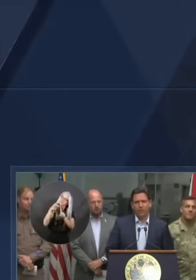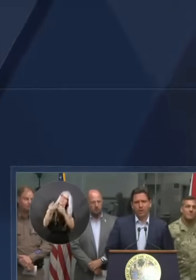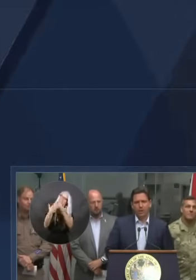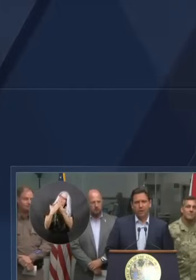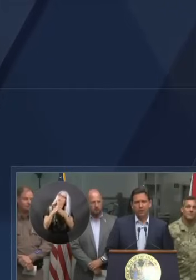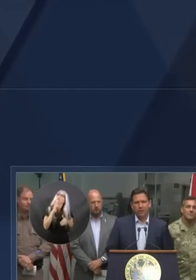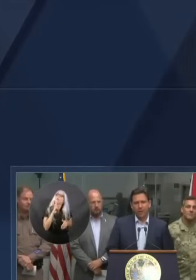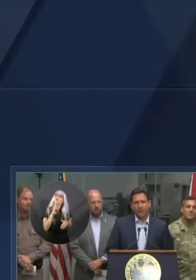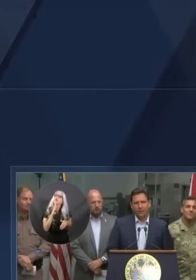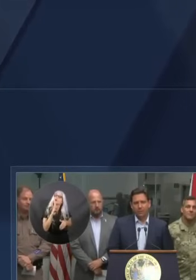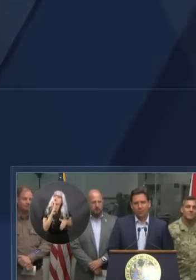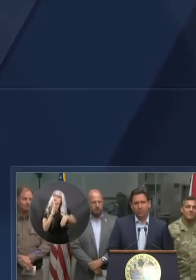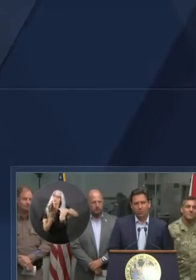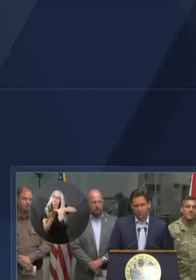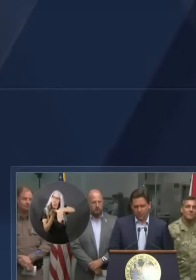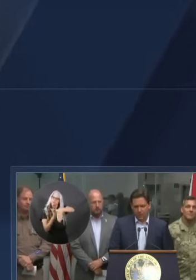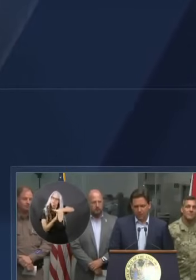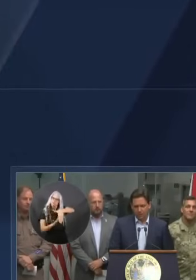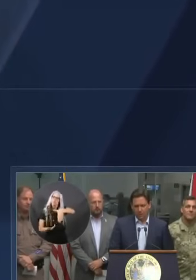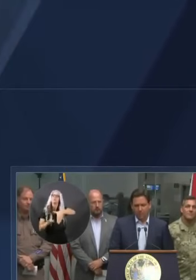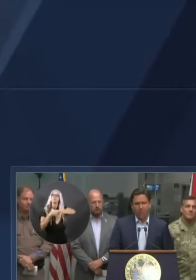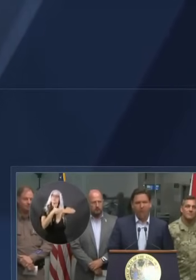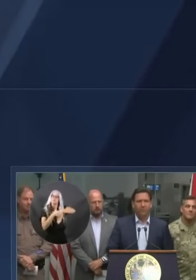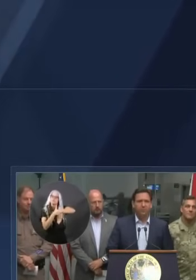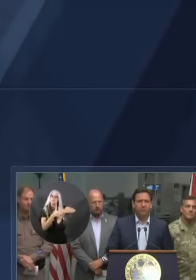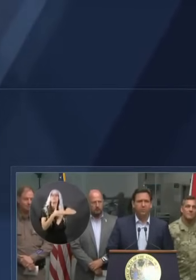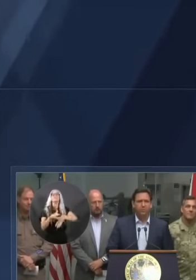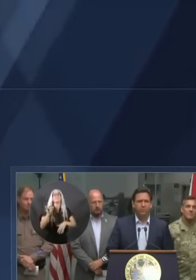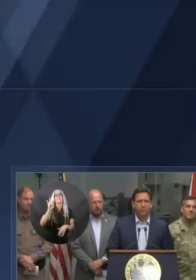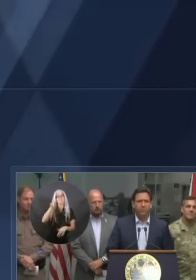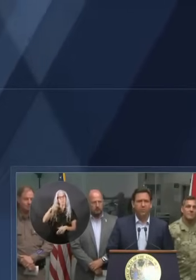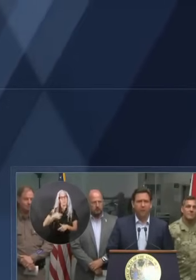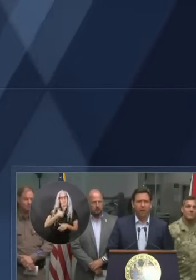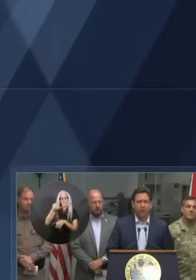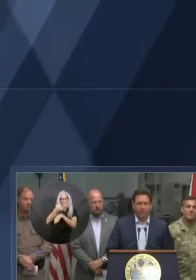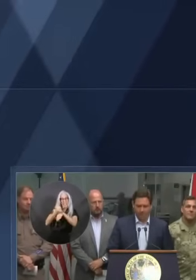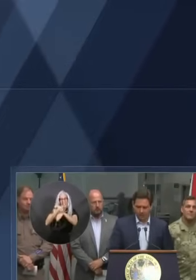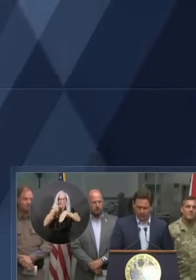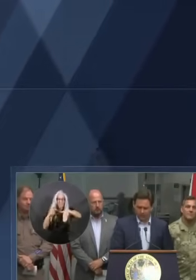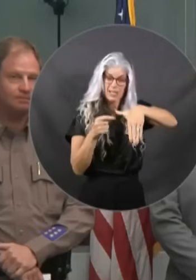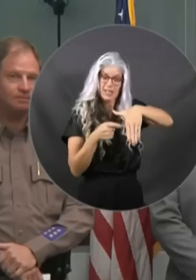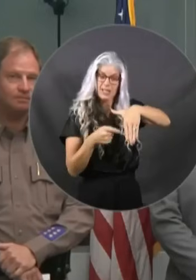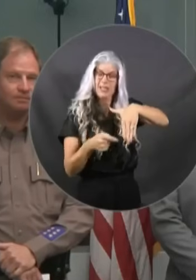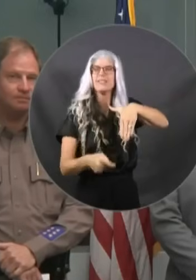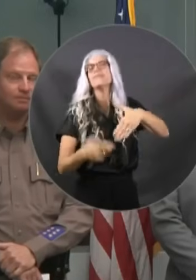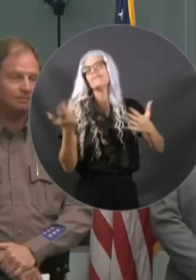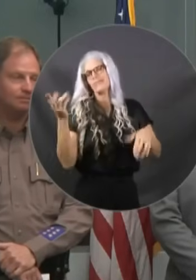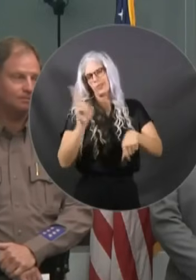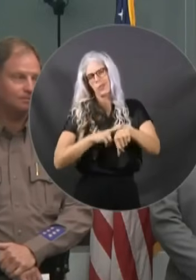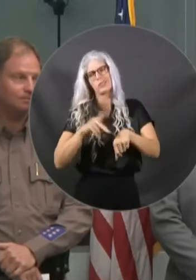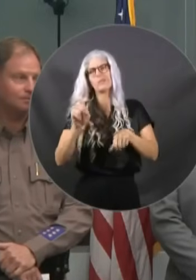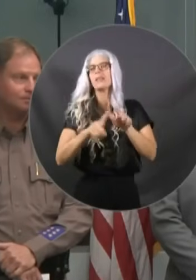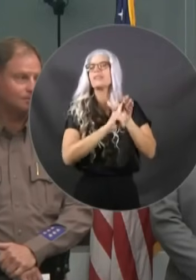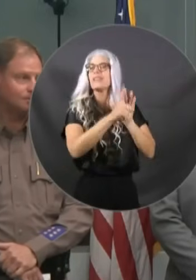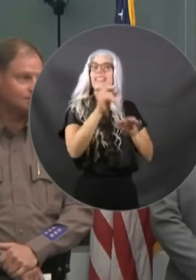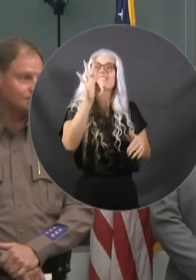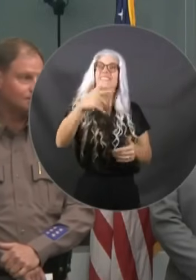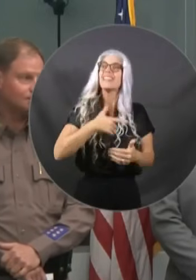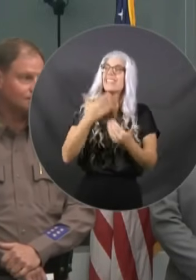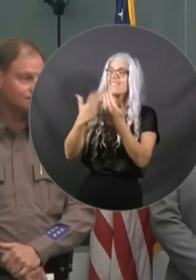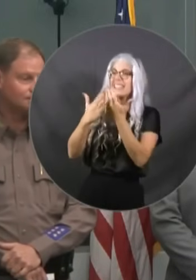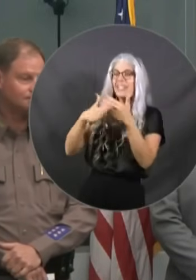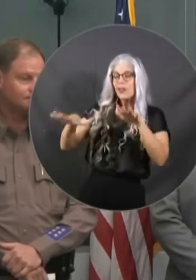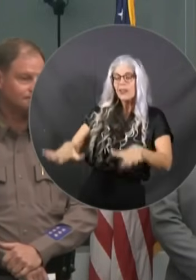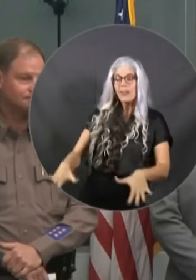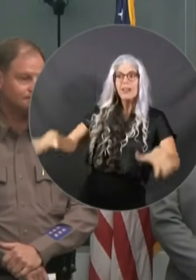rivers, you likely would be advised to be evacuating at this time. We are already seeing